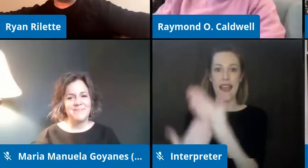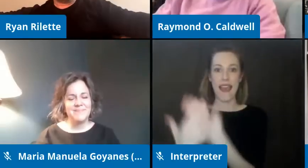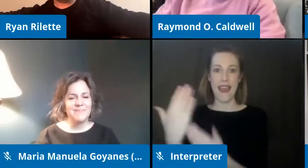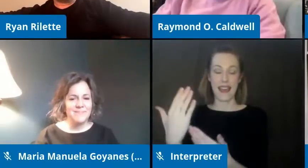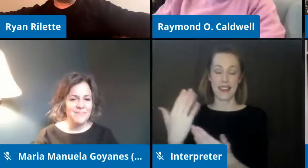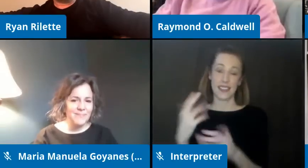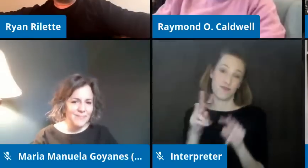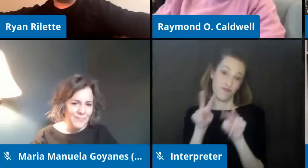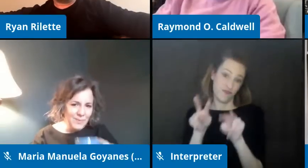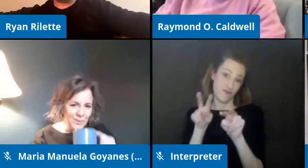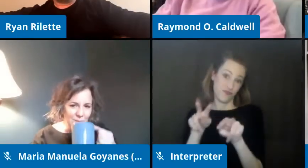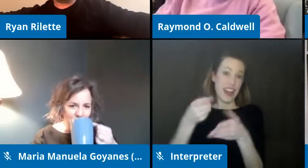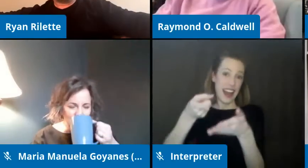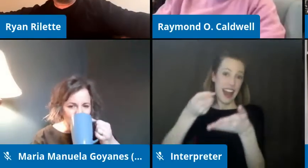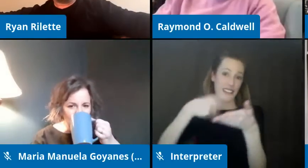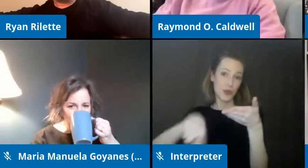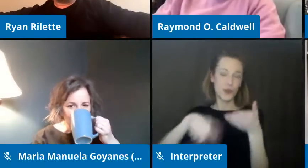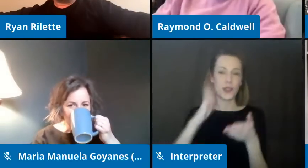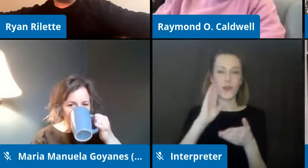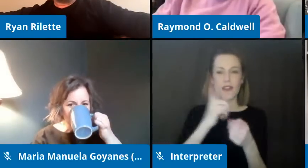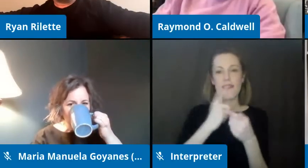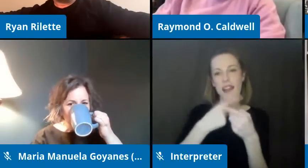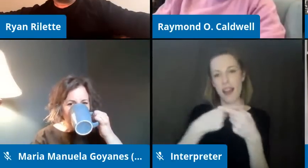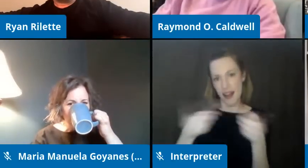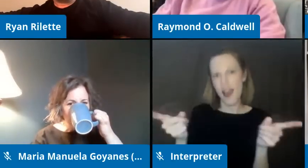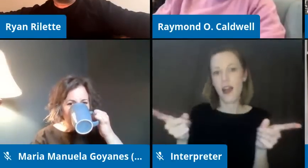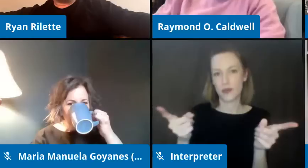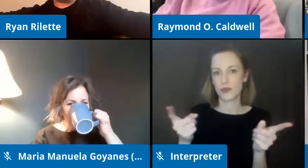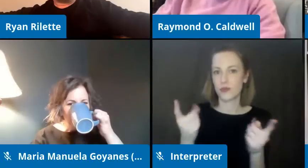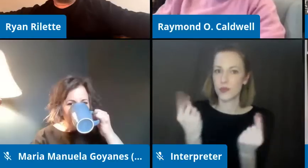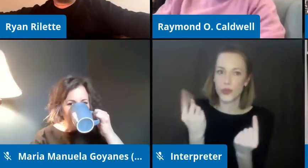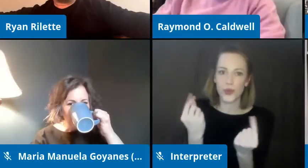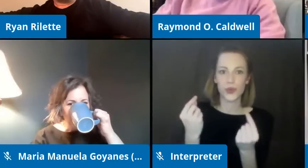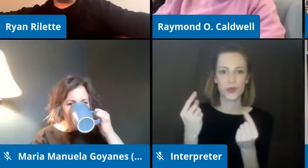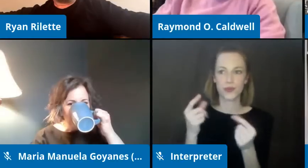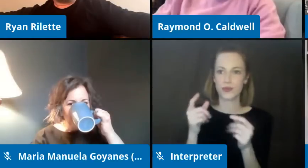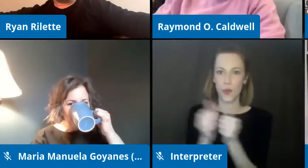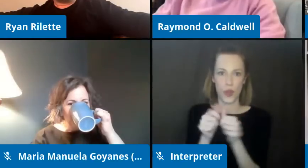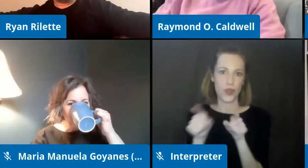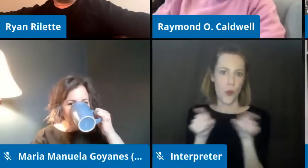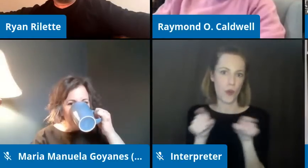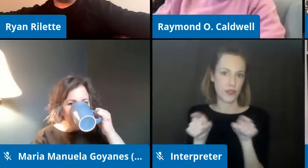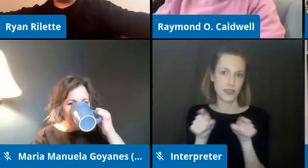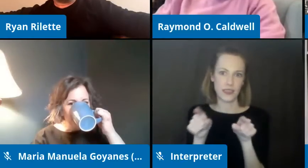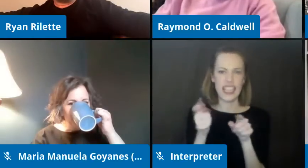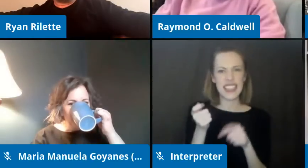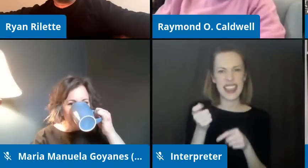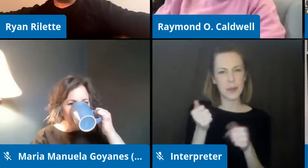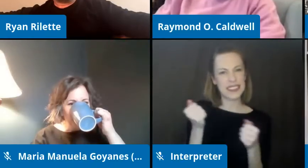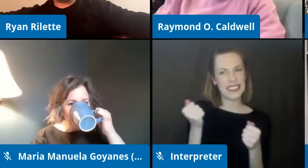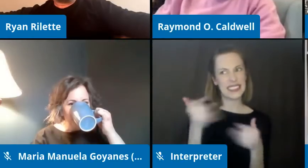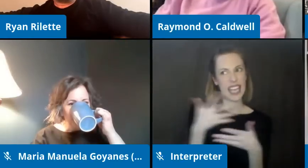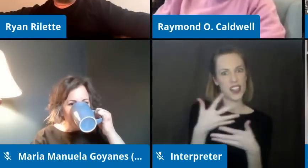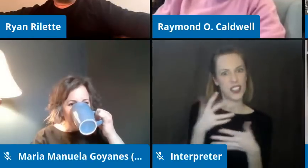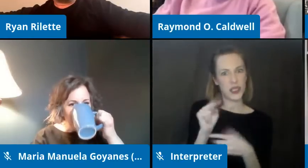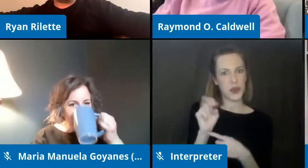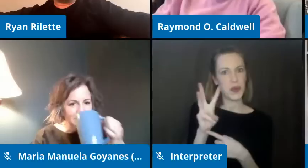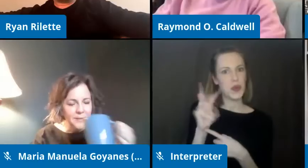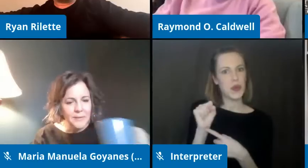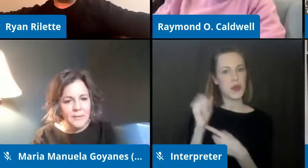with those, because obviously the news of this past week is such that it's a little scary. But like us, we're